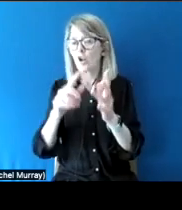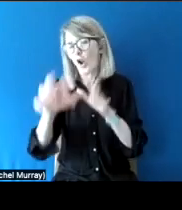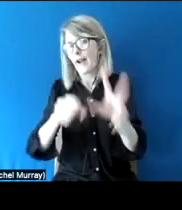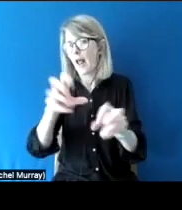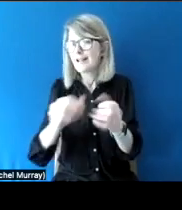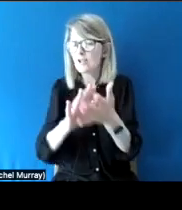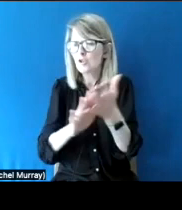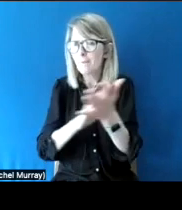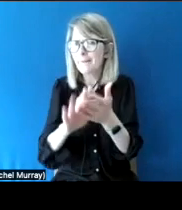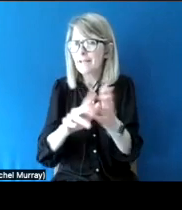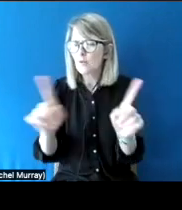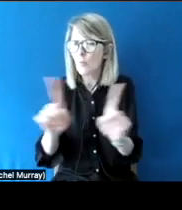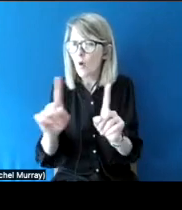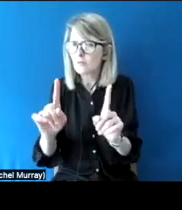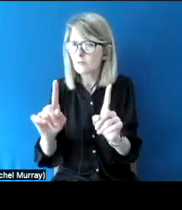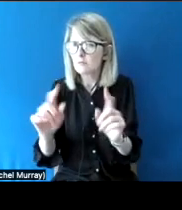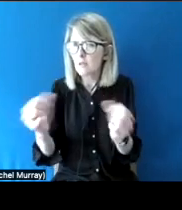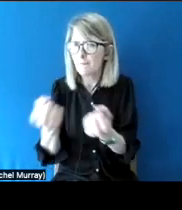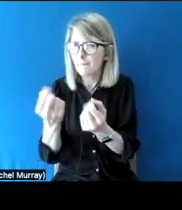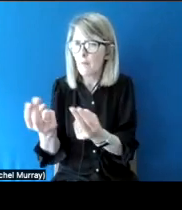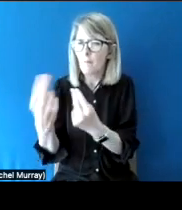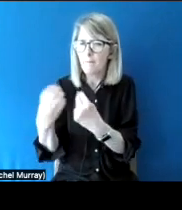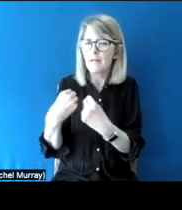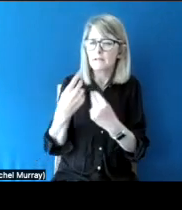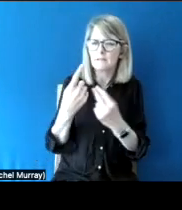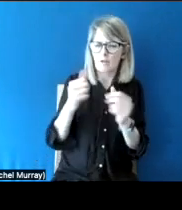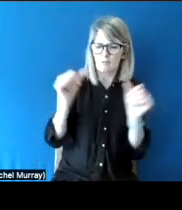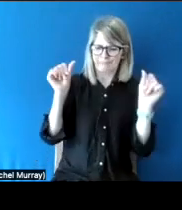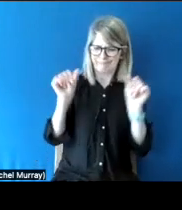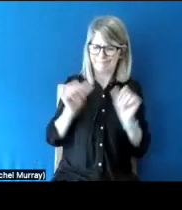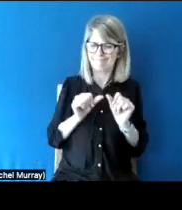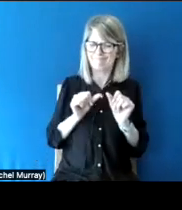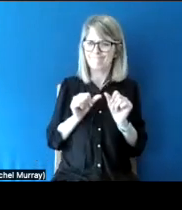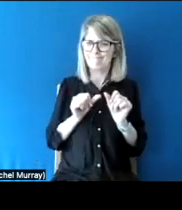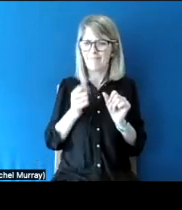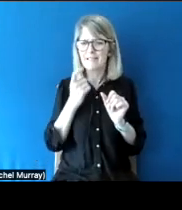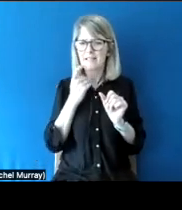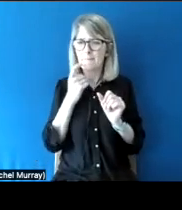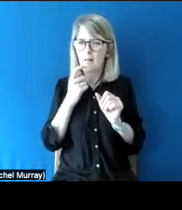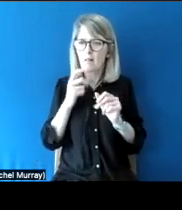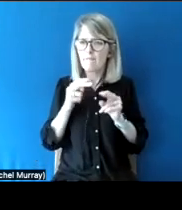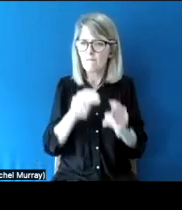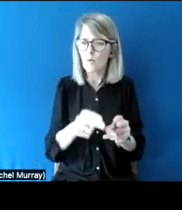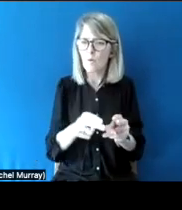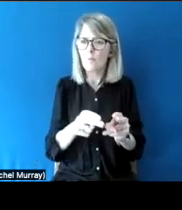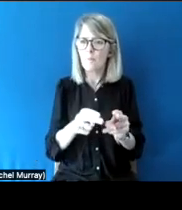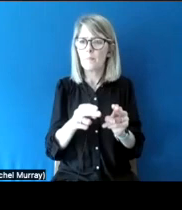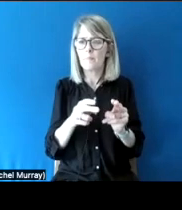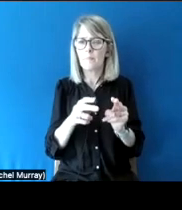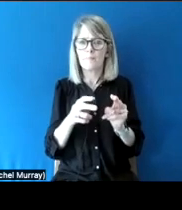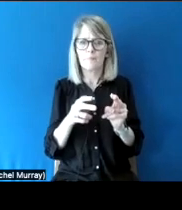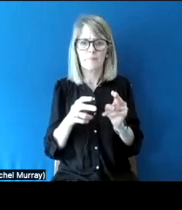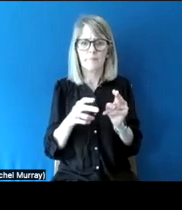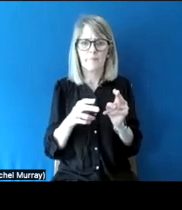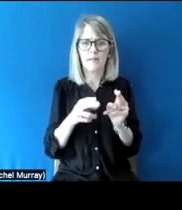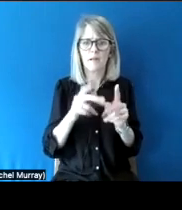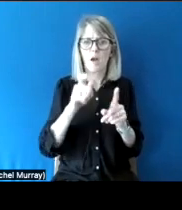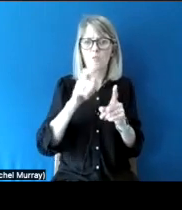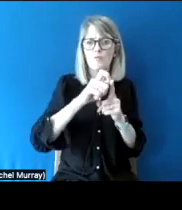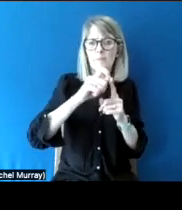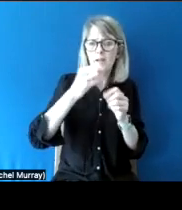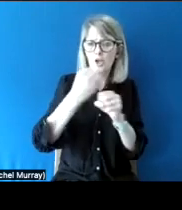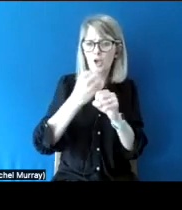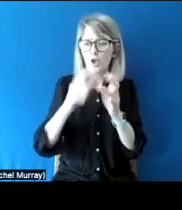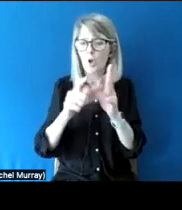most skeletal form, according to Premwada Gopal, a very important scholar of